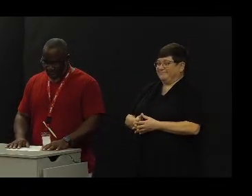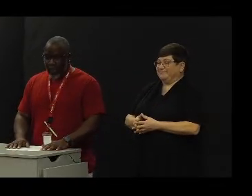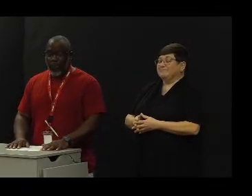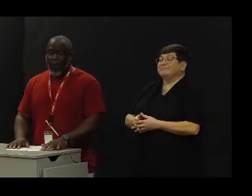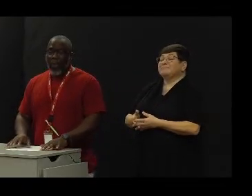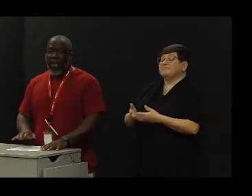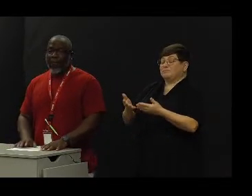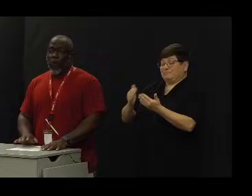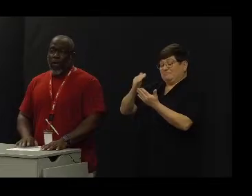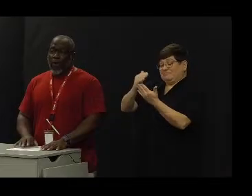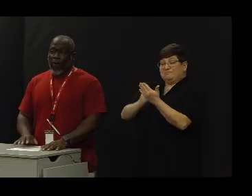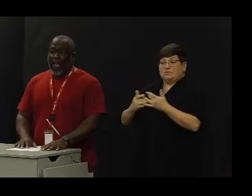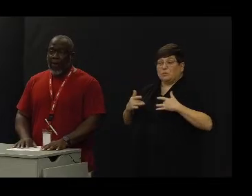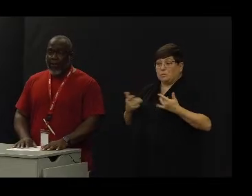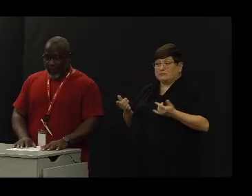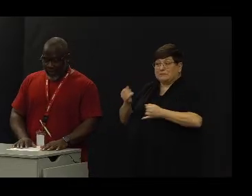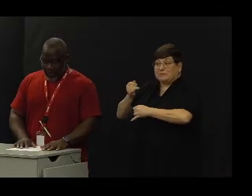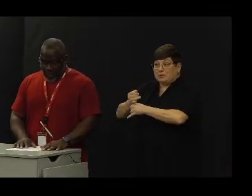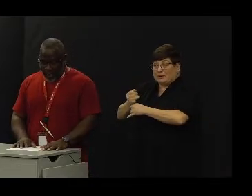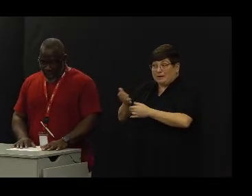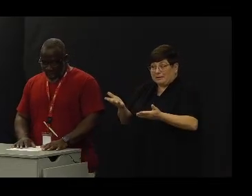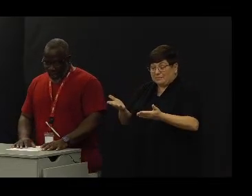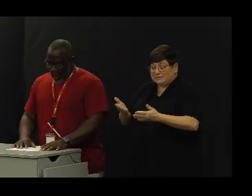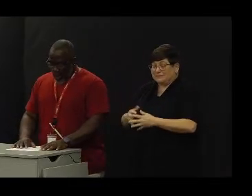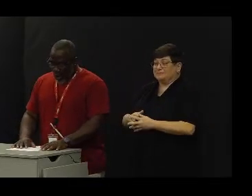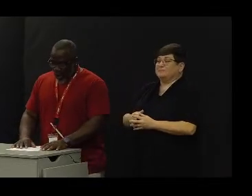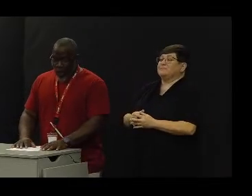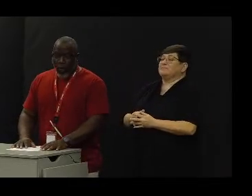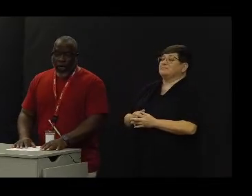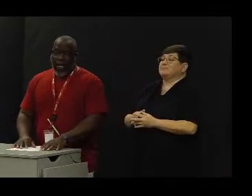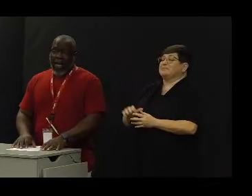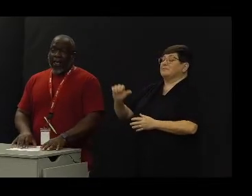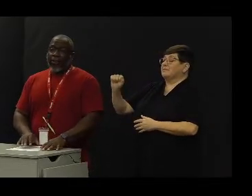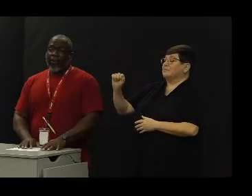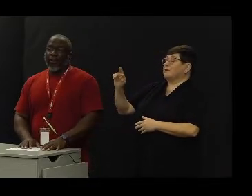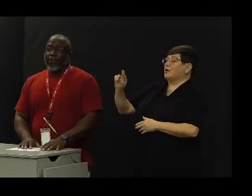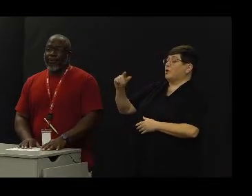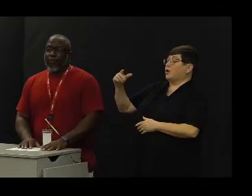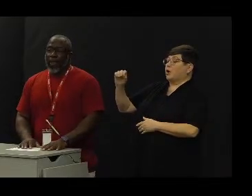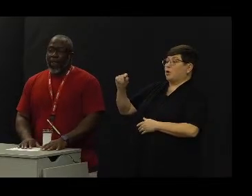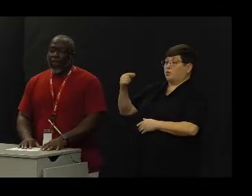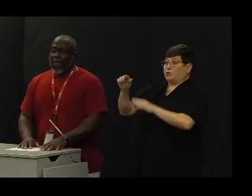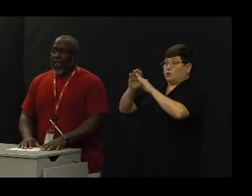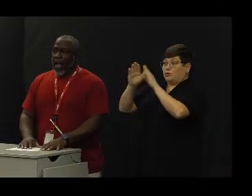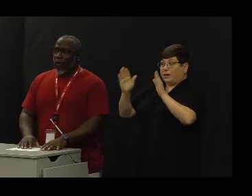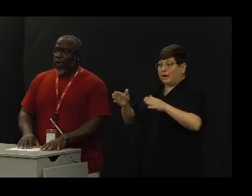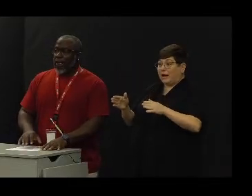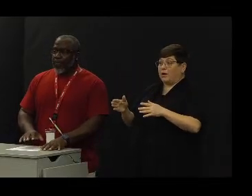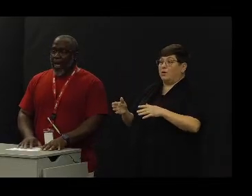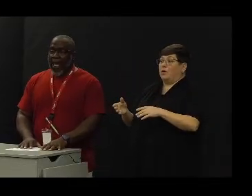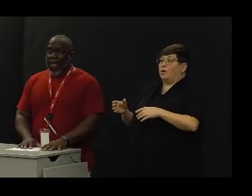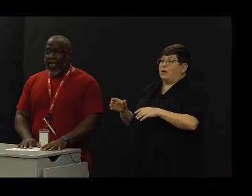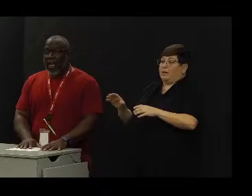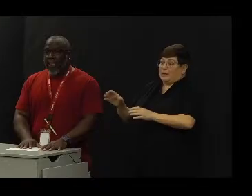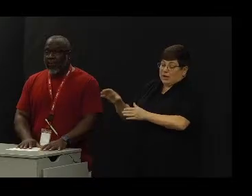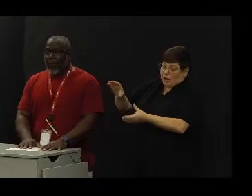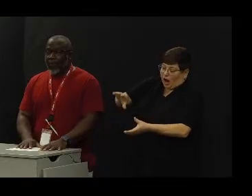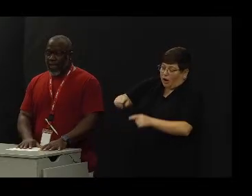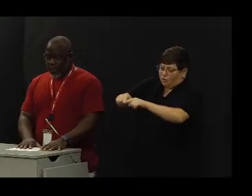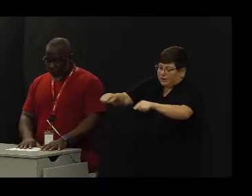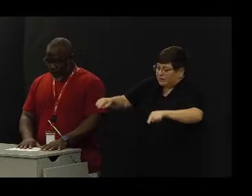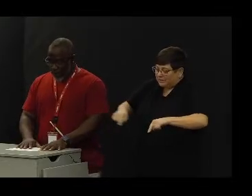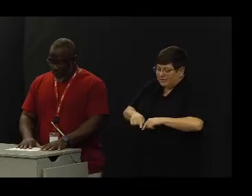Here is what we have going on campus. Argo Greenhouse. The concrete pad has